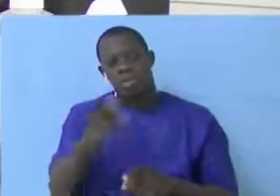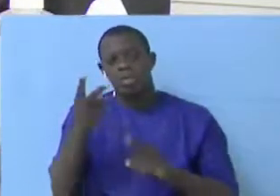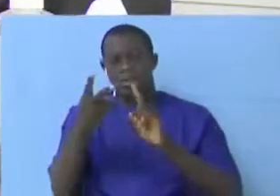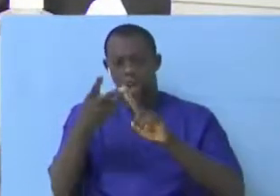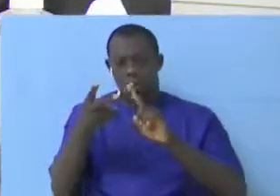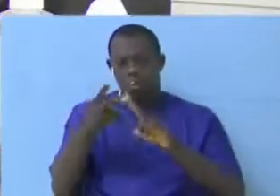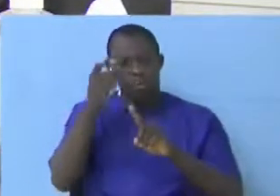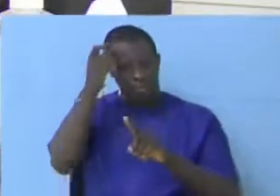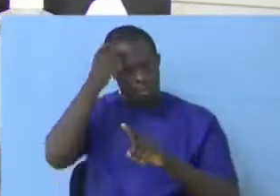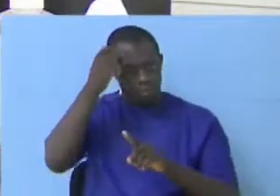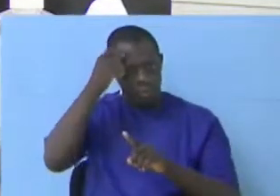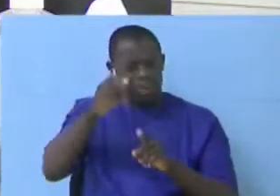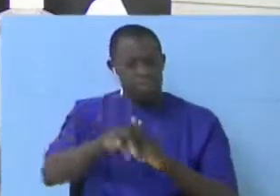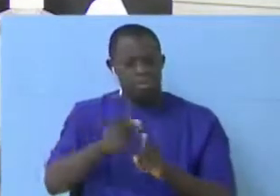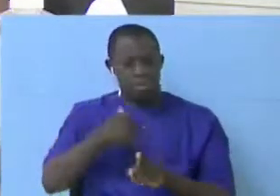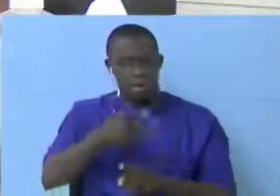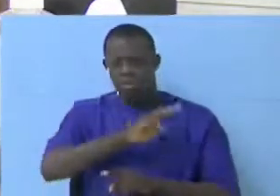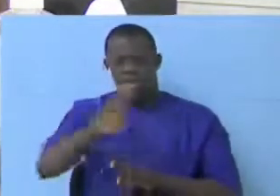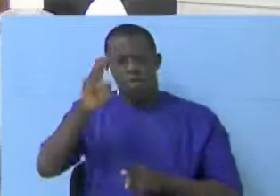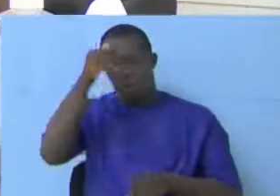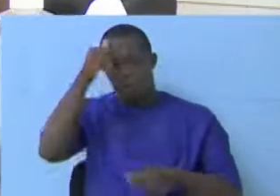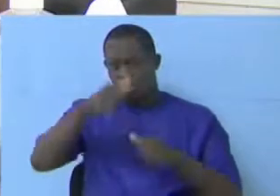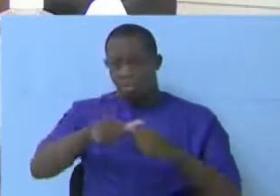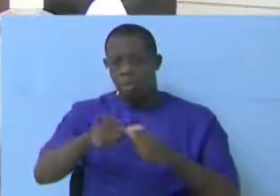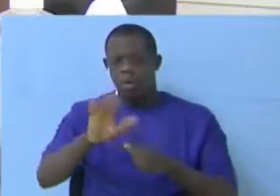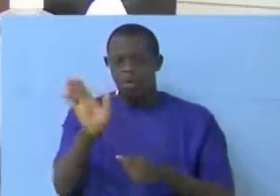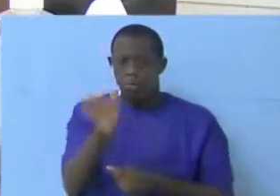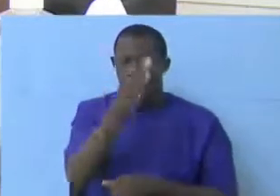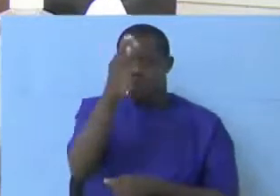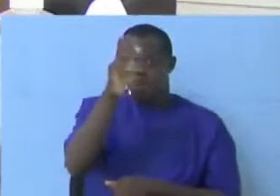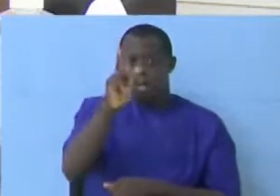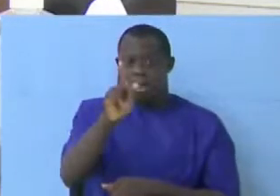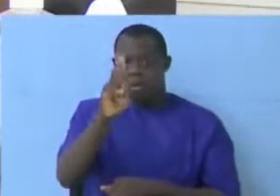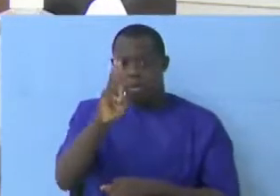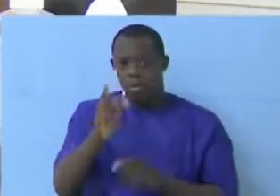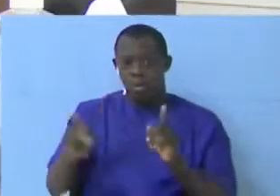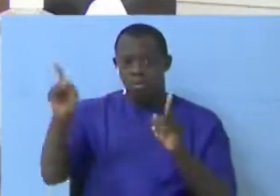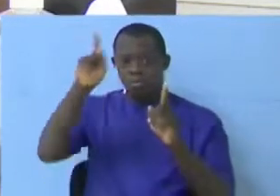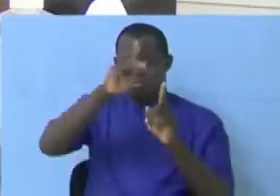because I didn't remember going to Kairaba or something like that.